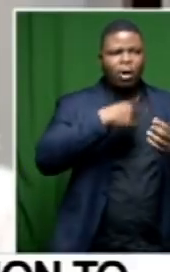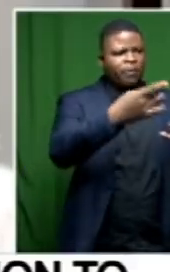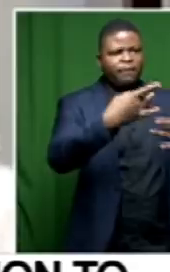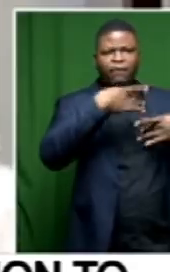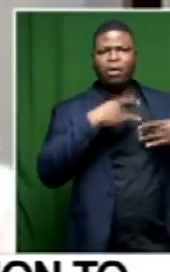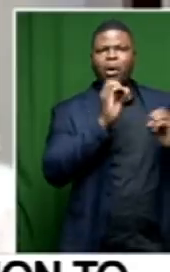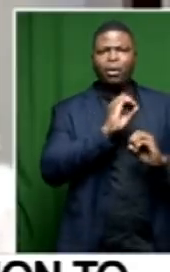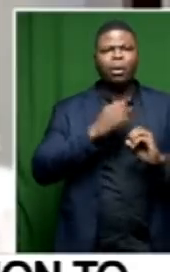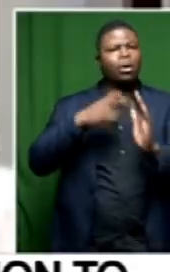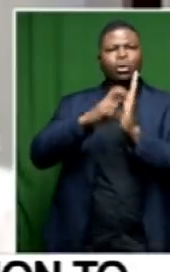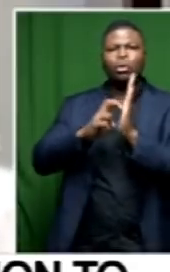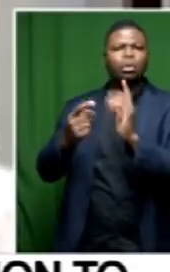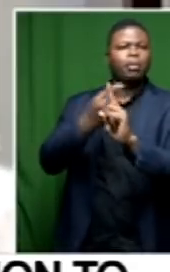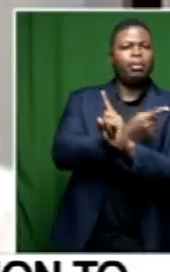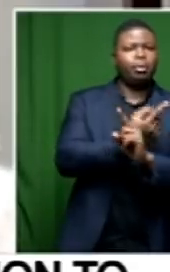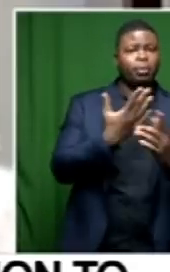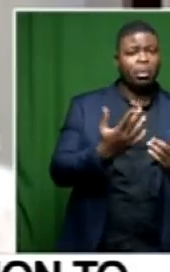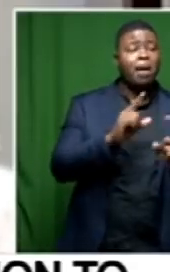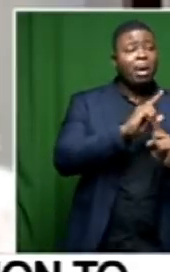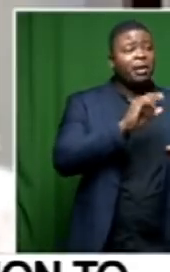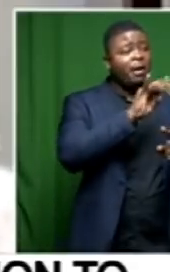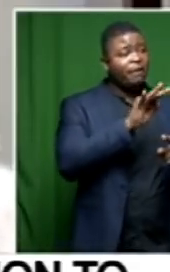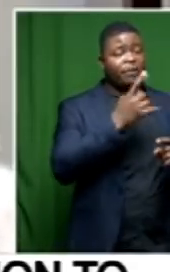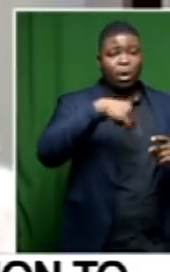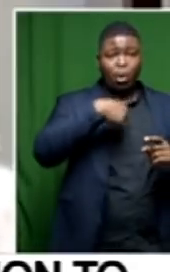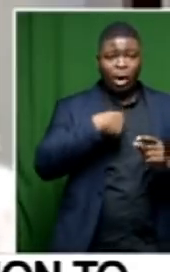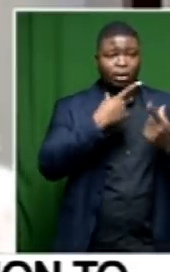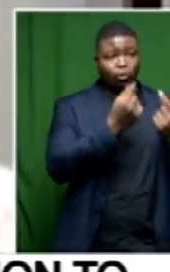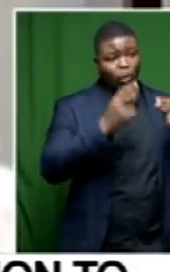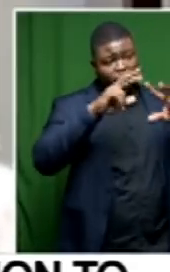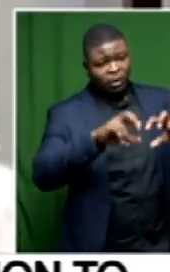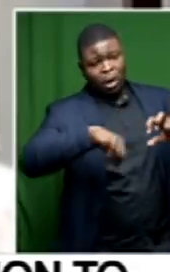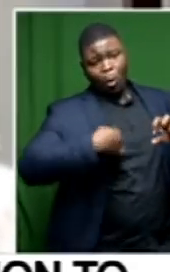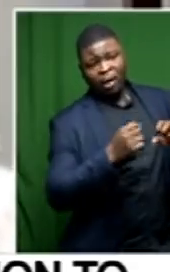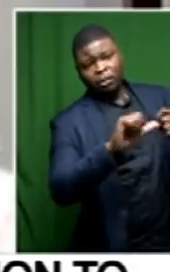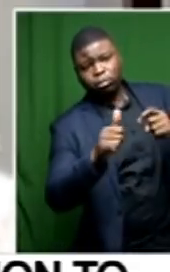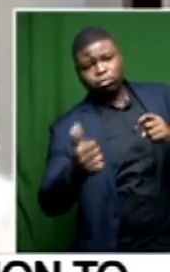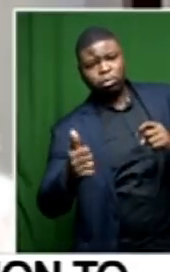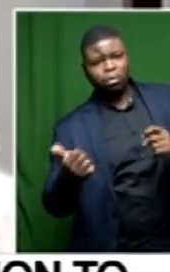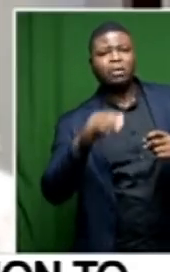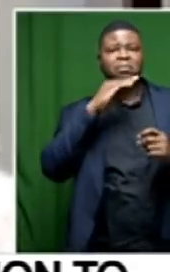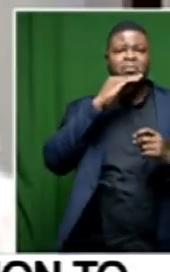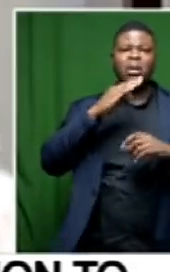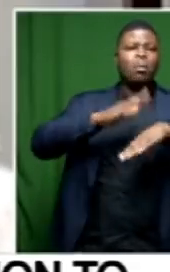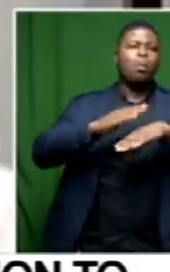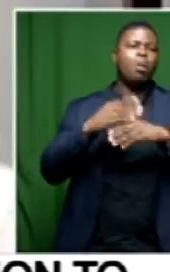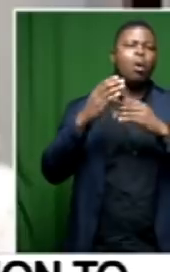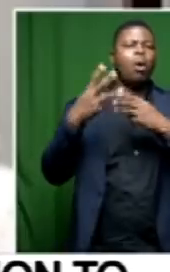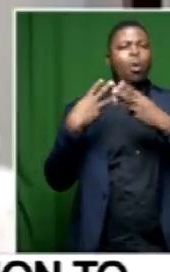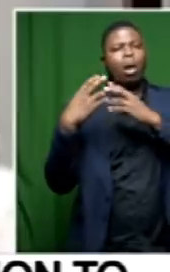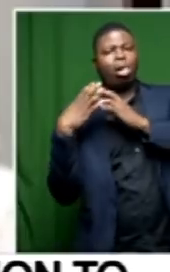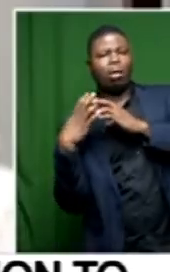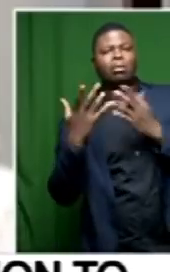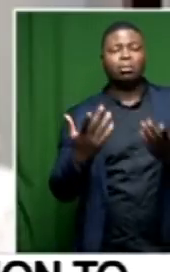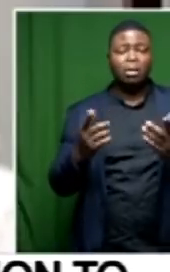so. If we were to do that, it would stretch and it would be found wanting. And therefore,